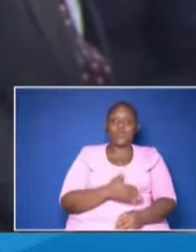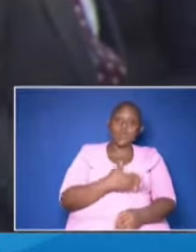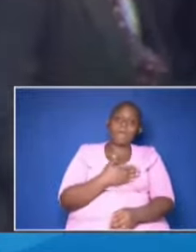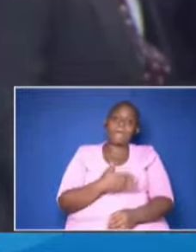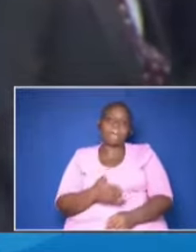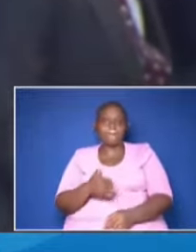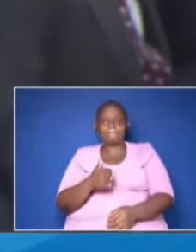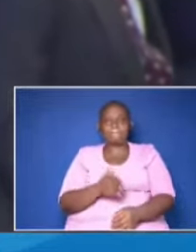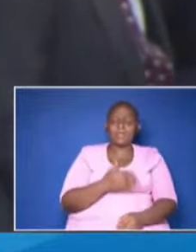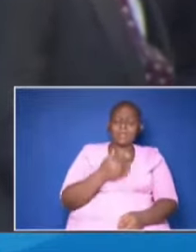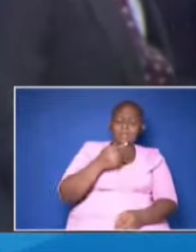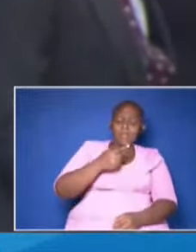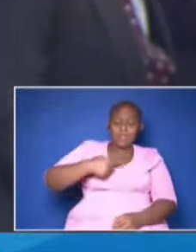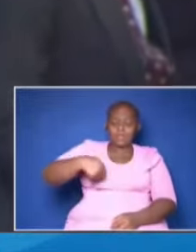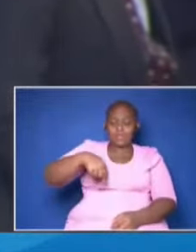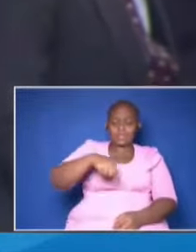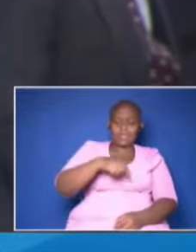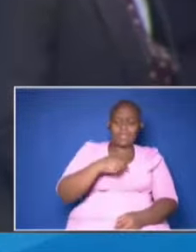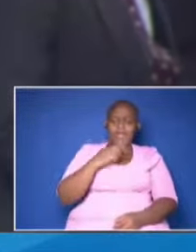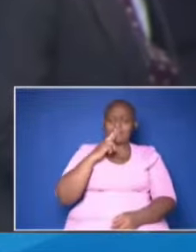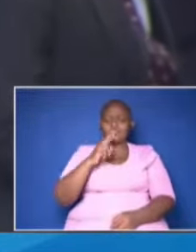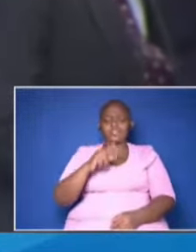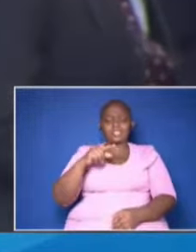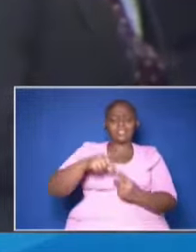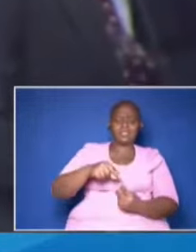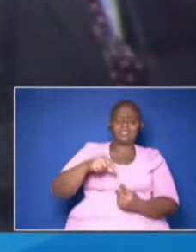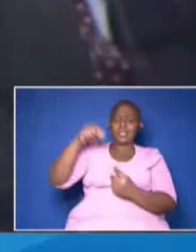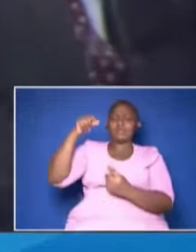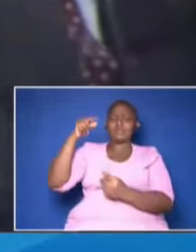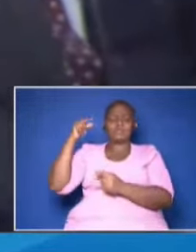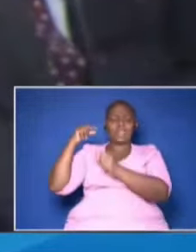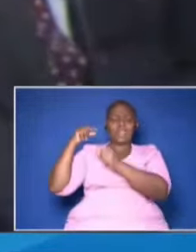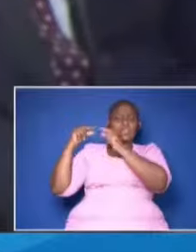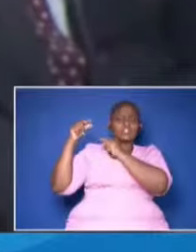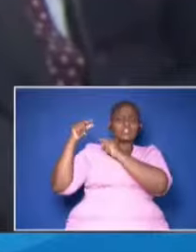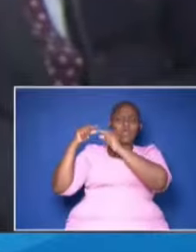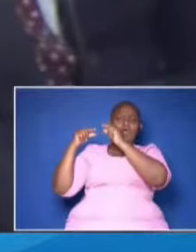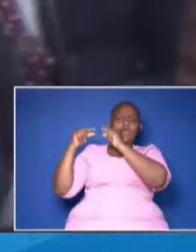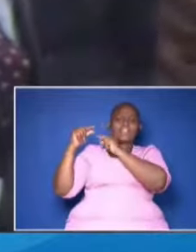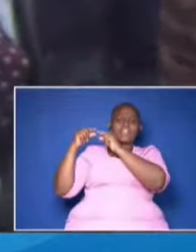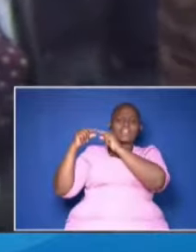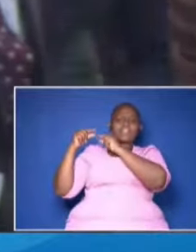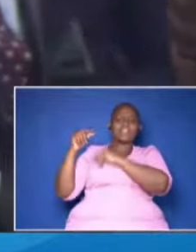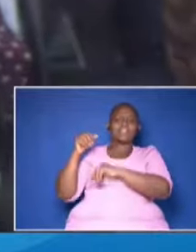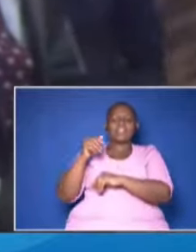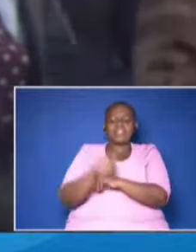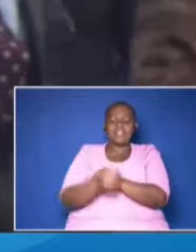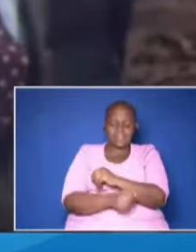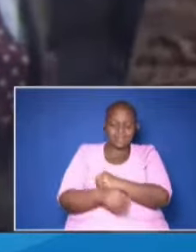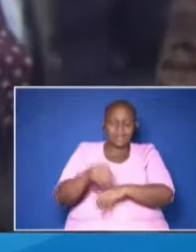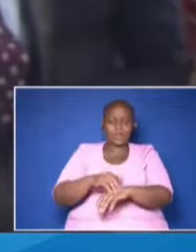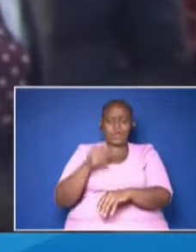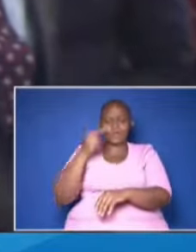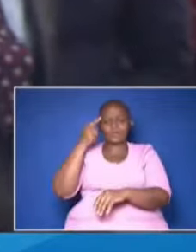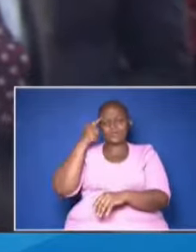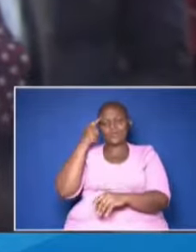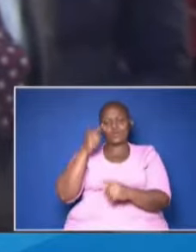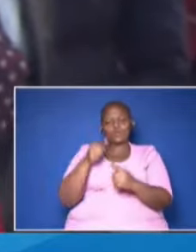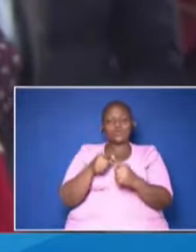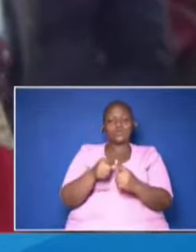deare we are come on we are the chosen generation we been